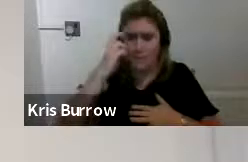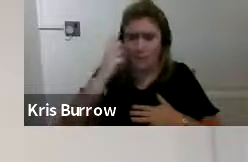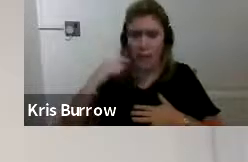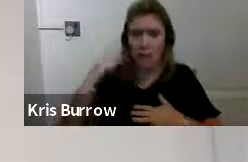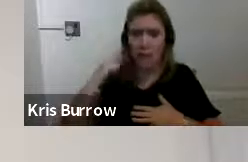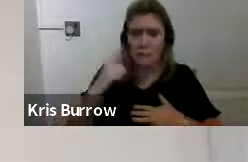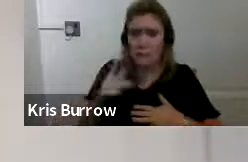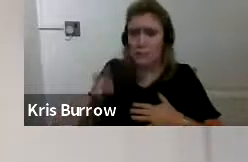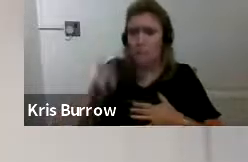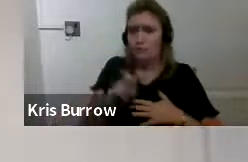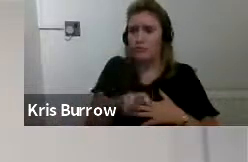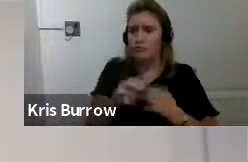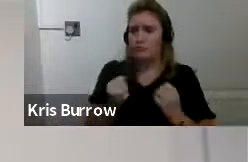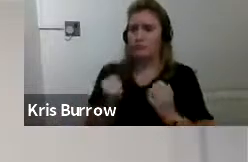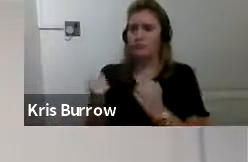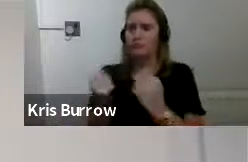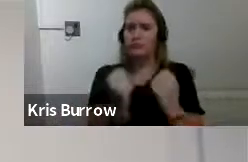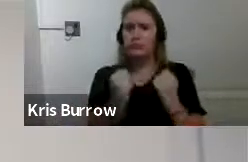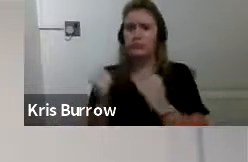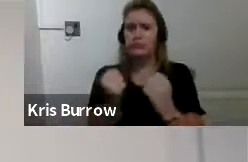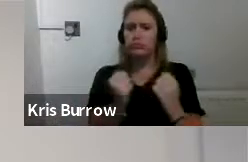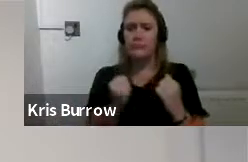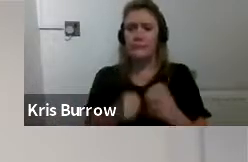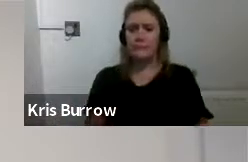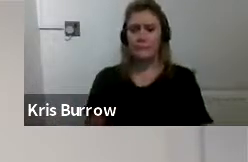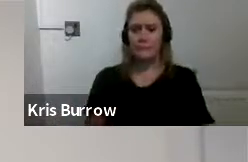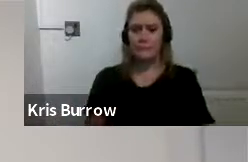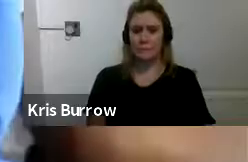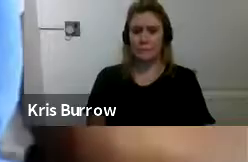¿Cuál es tu profesión? ¿A qué te dedicas?